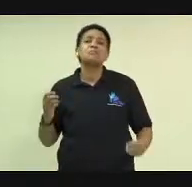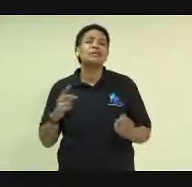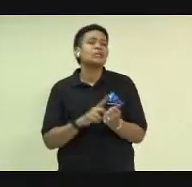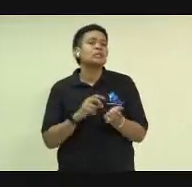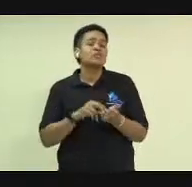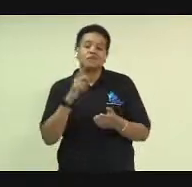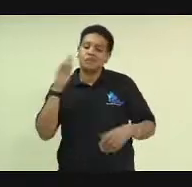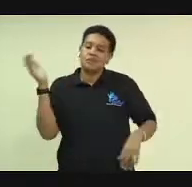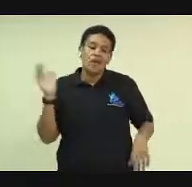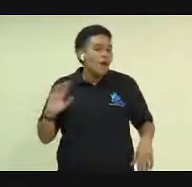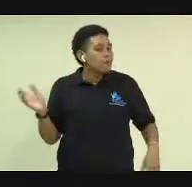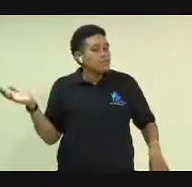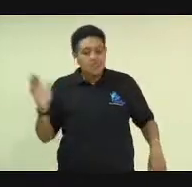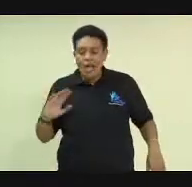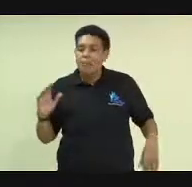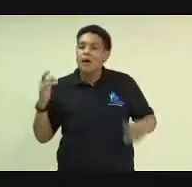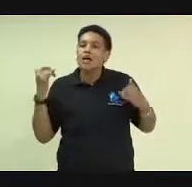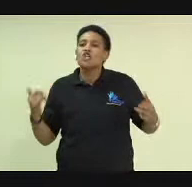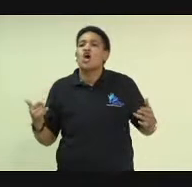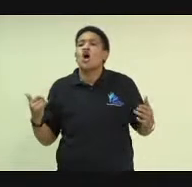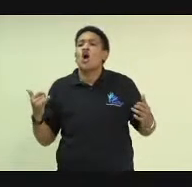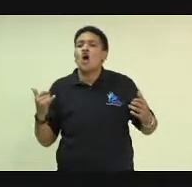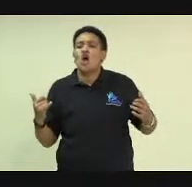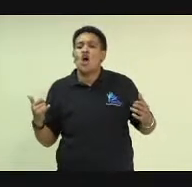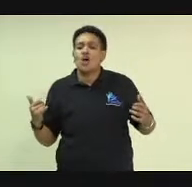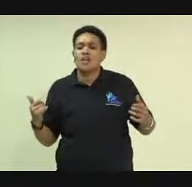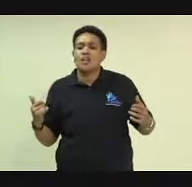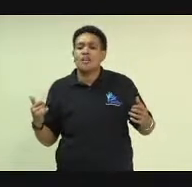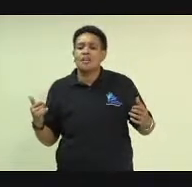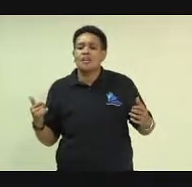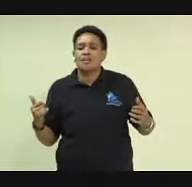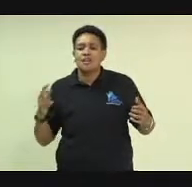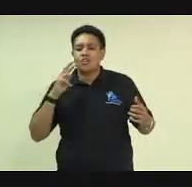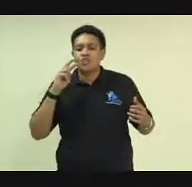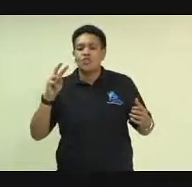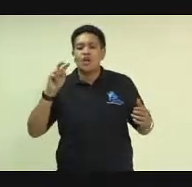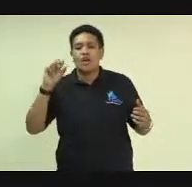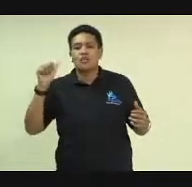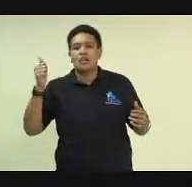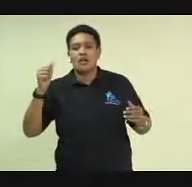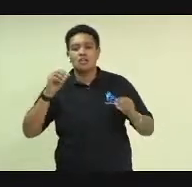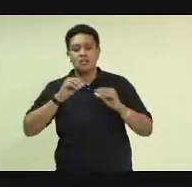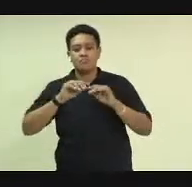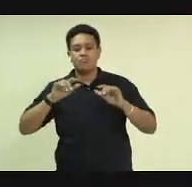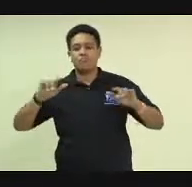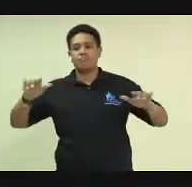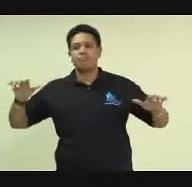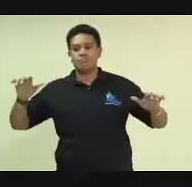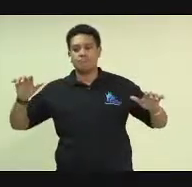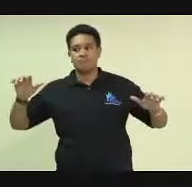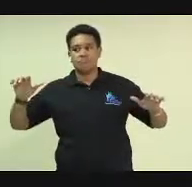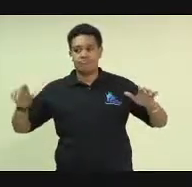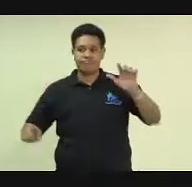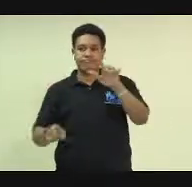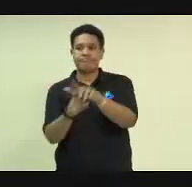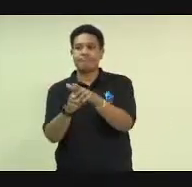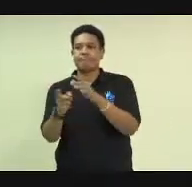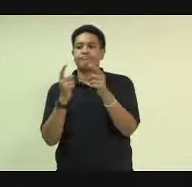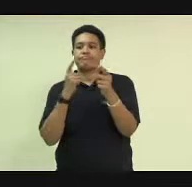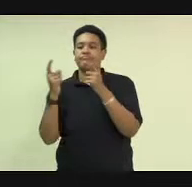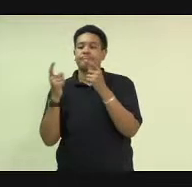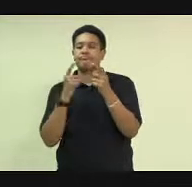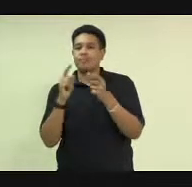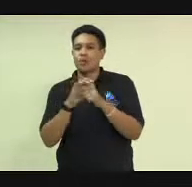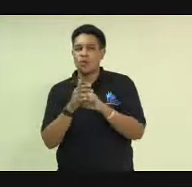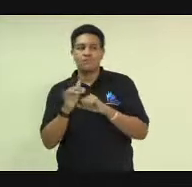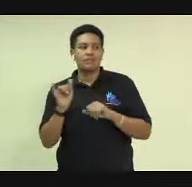Now they are looking literally at another wave that they'll have to deal with. The same personnel